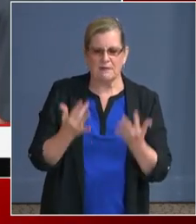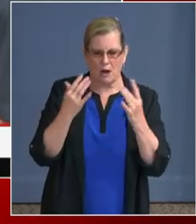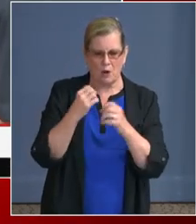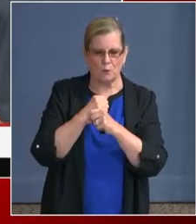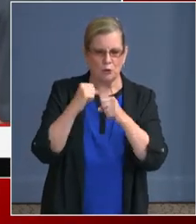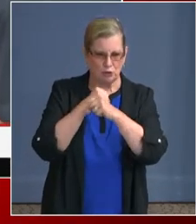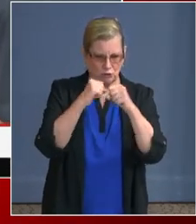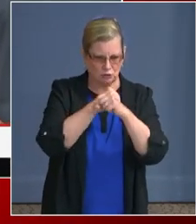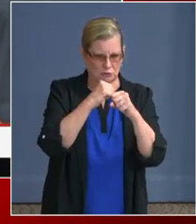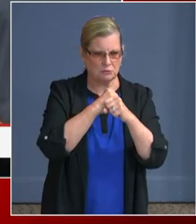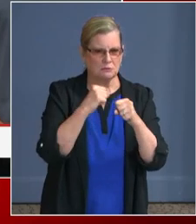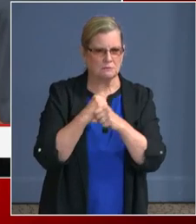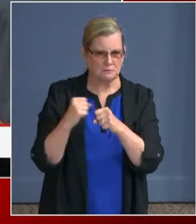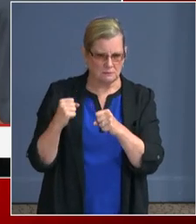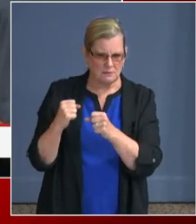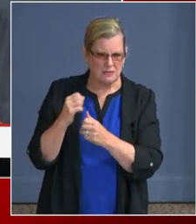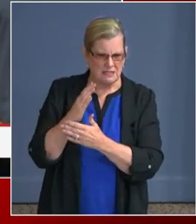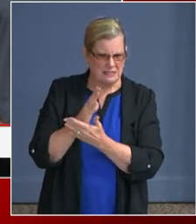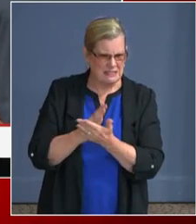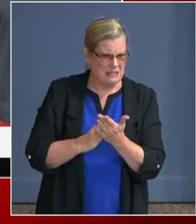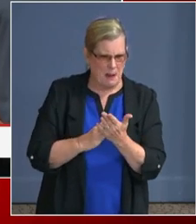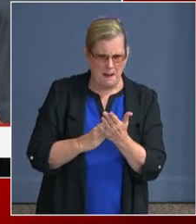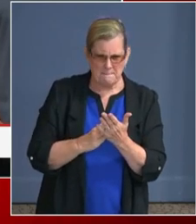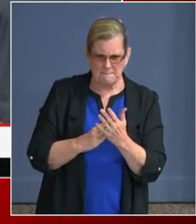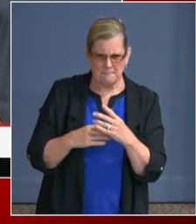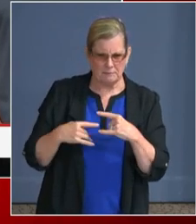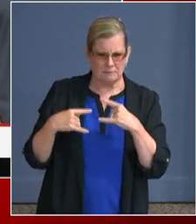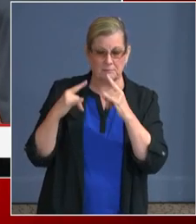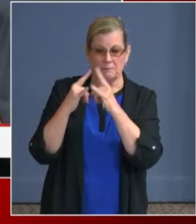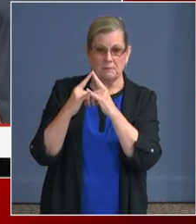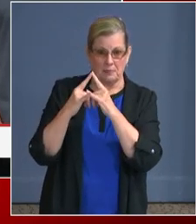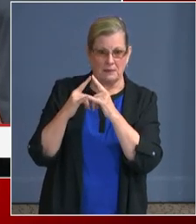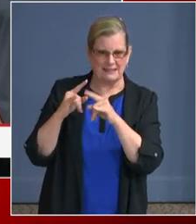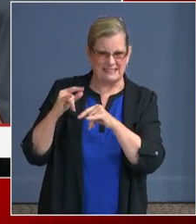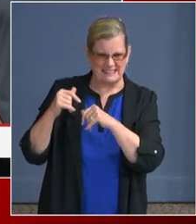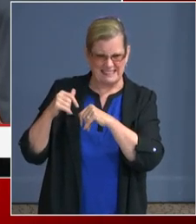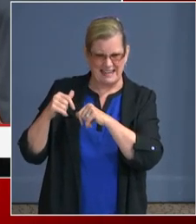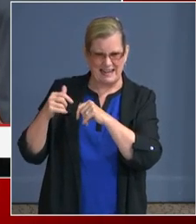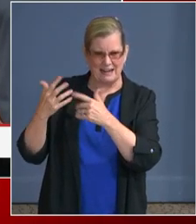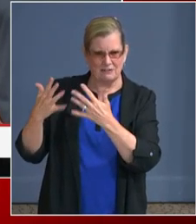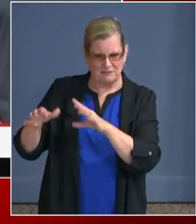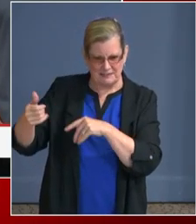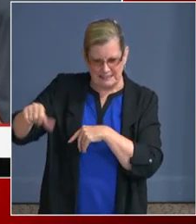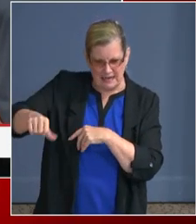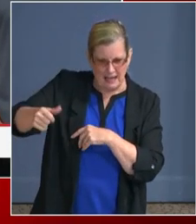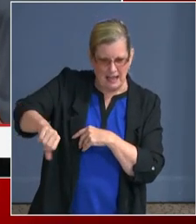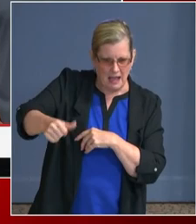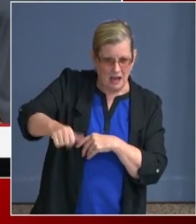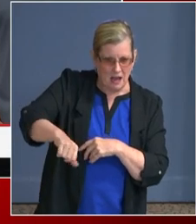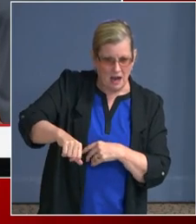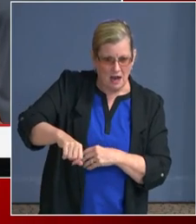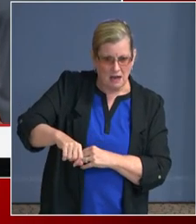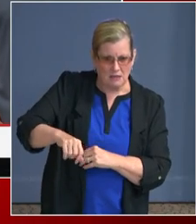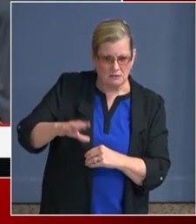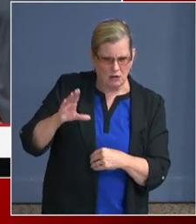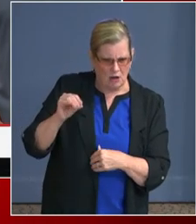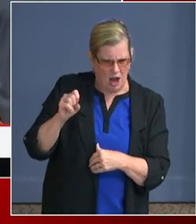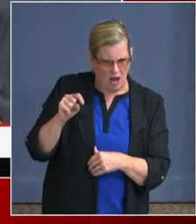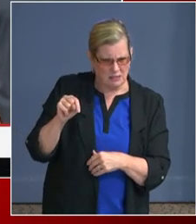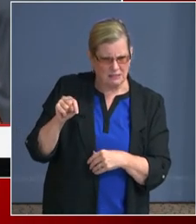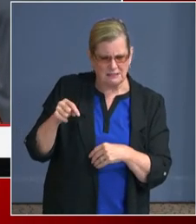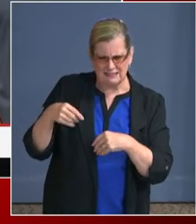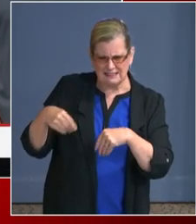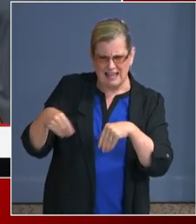were denied permits this year, but Costco is still allowed to sell fireworks. Why the denial of